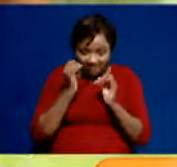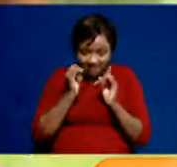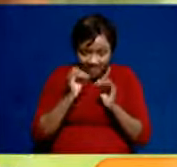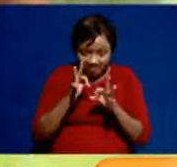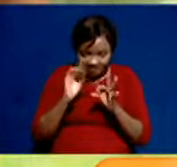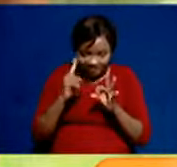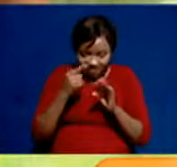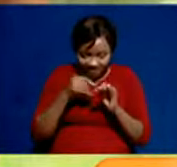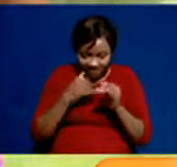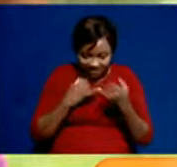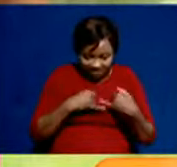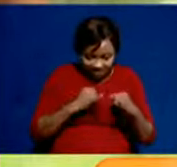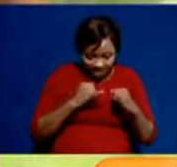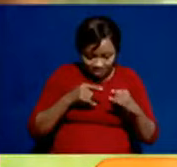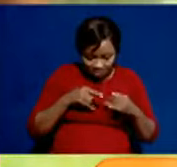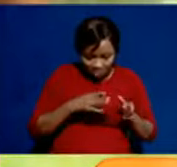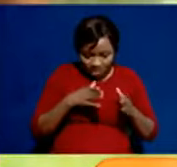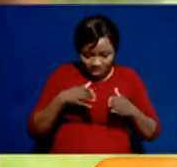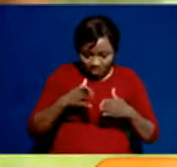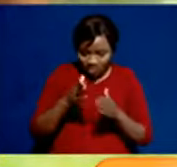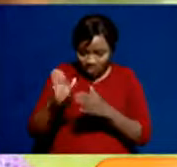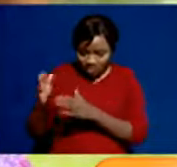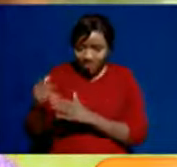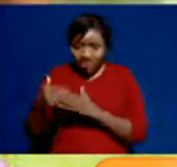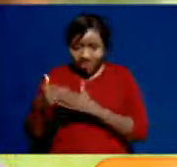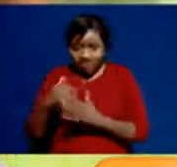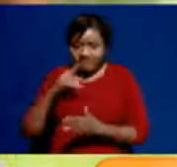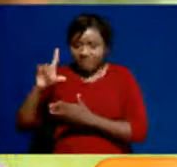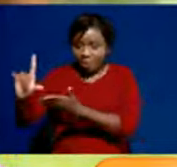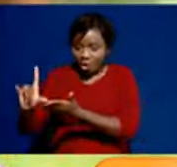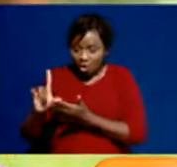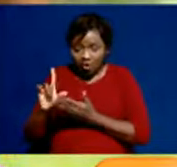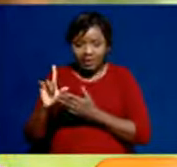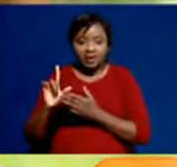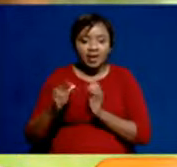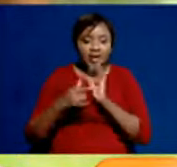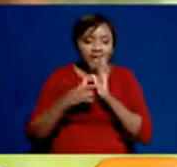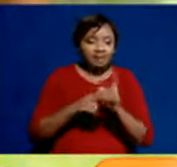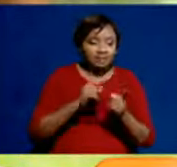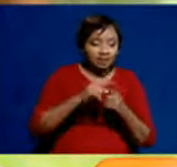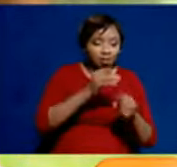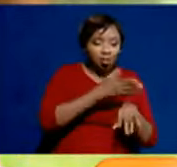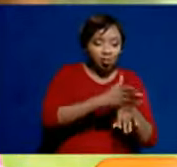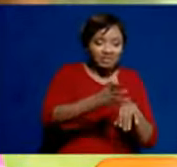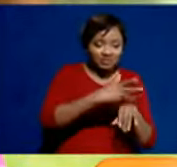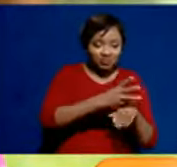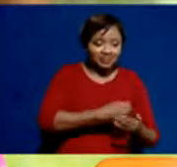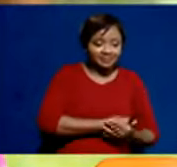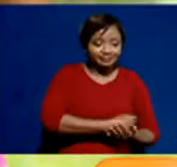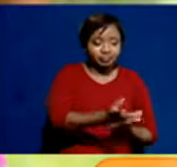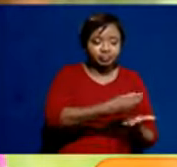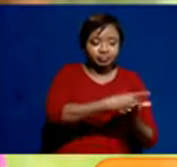before then, we could sympathize. Try cutting on wasteful spending.